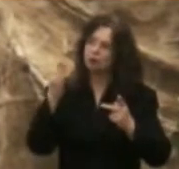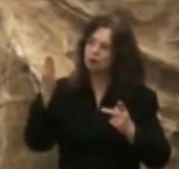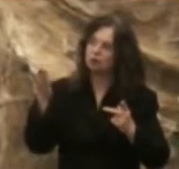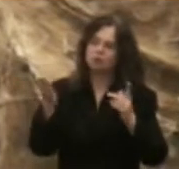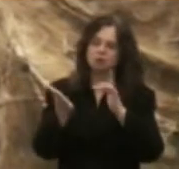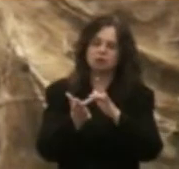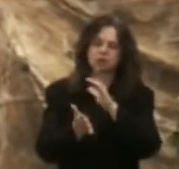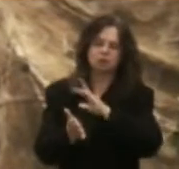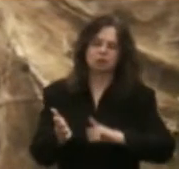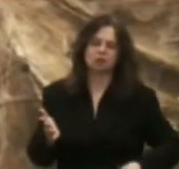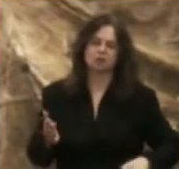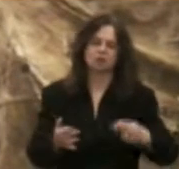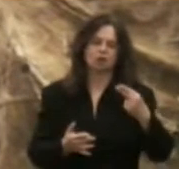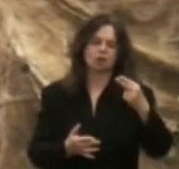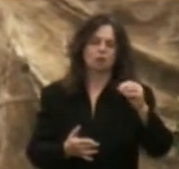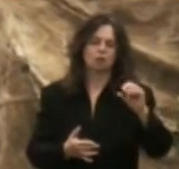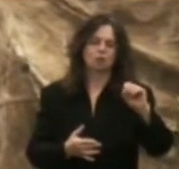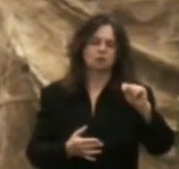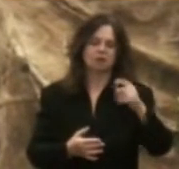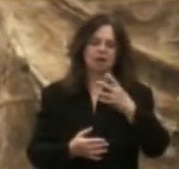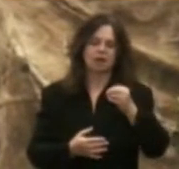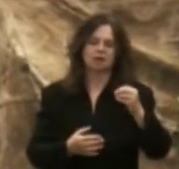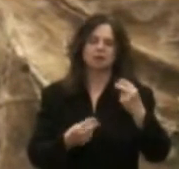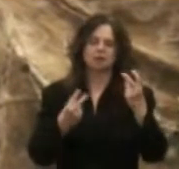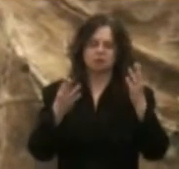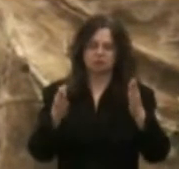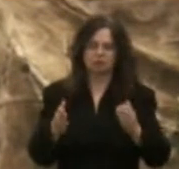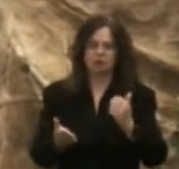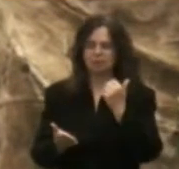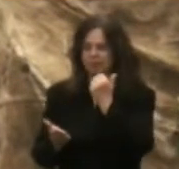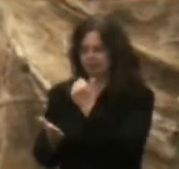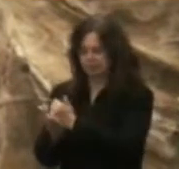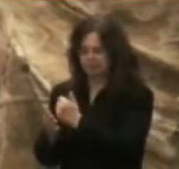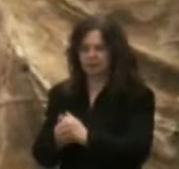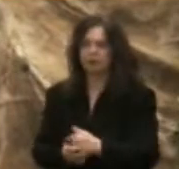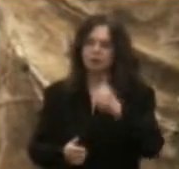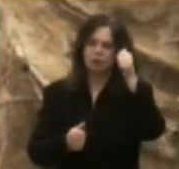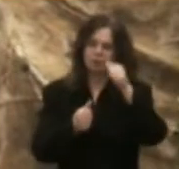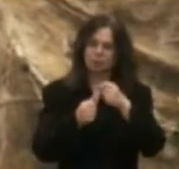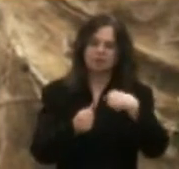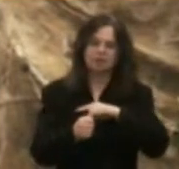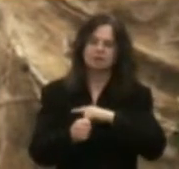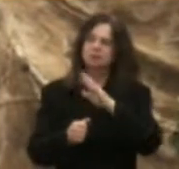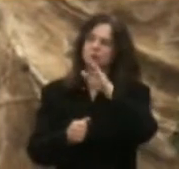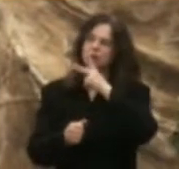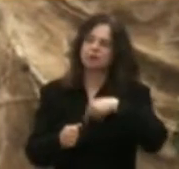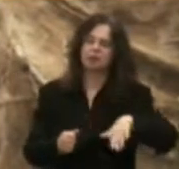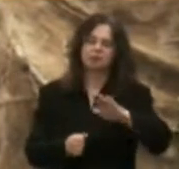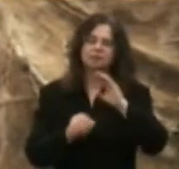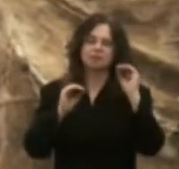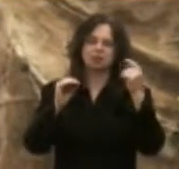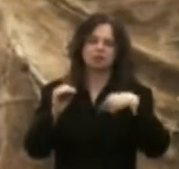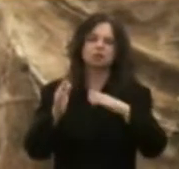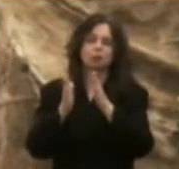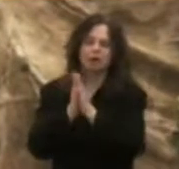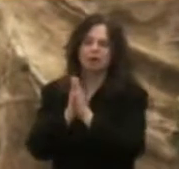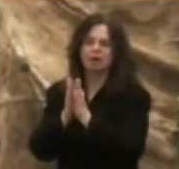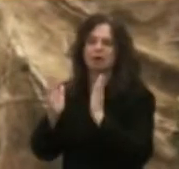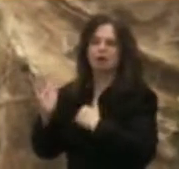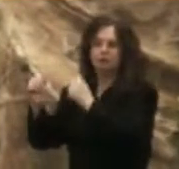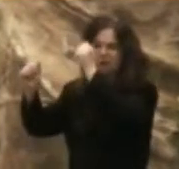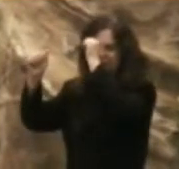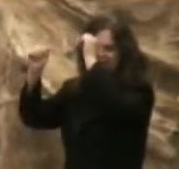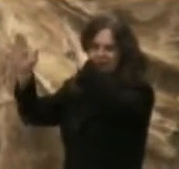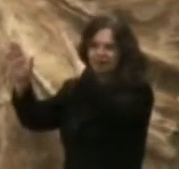our host and our guest. Amen. Lord, remember us in your kingdom and teach us to pray.